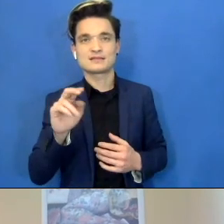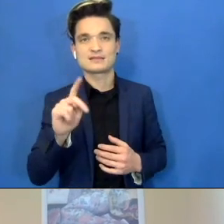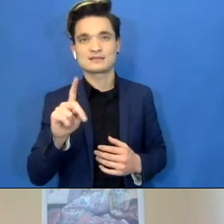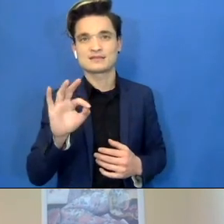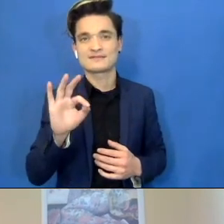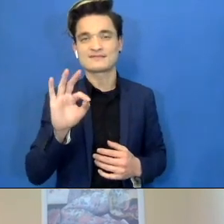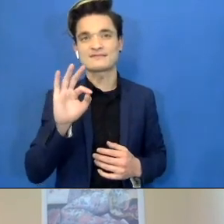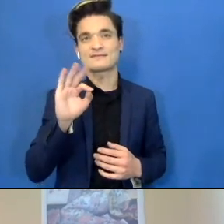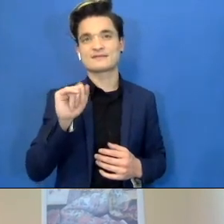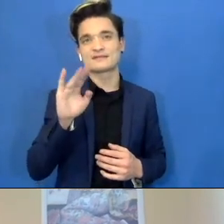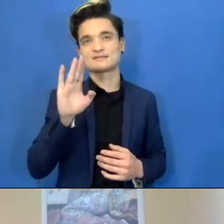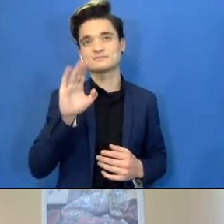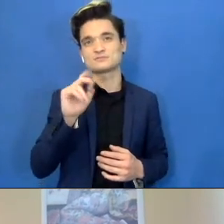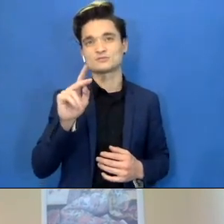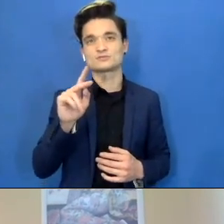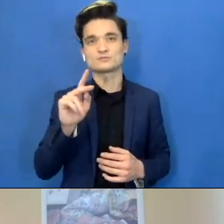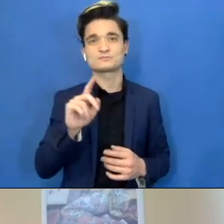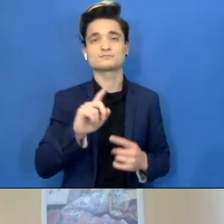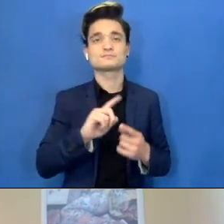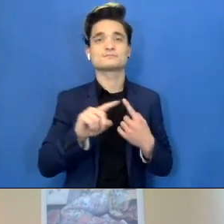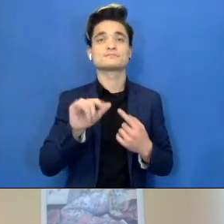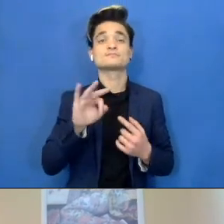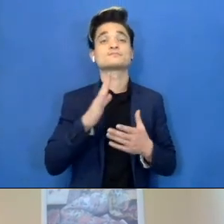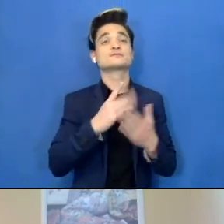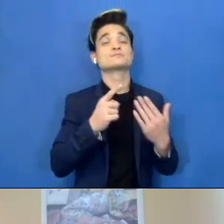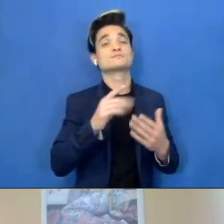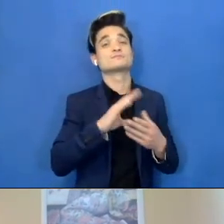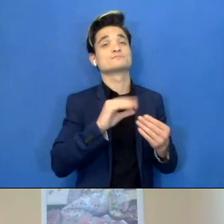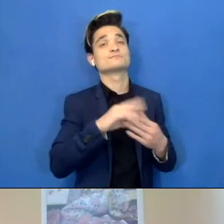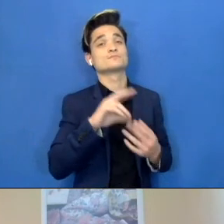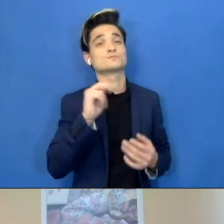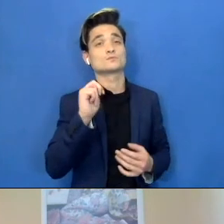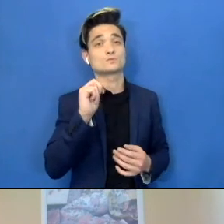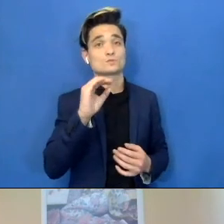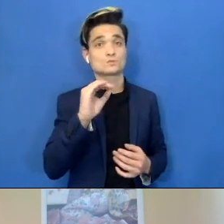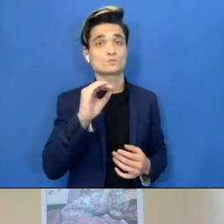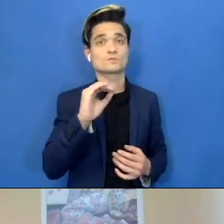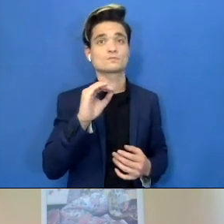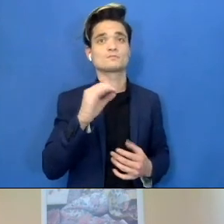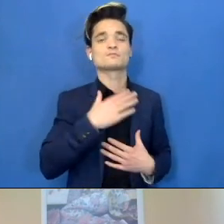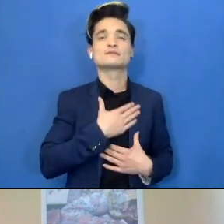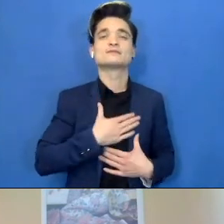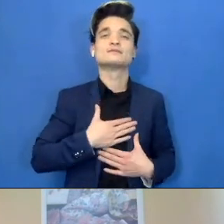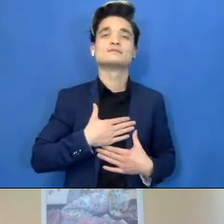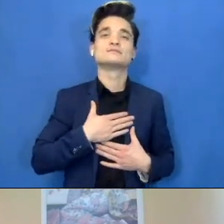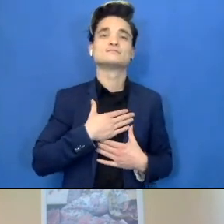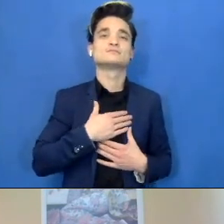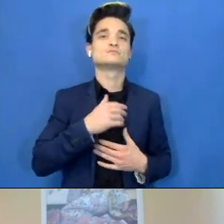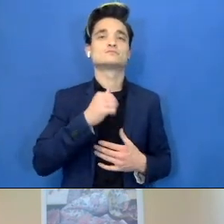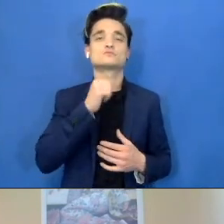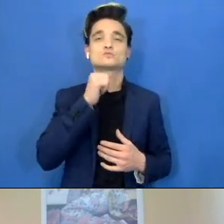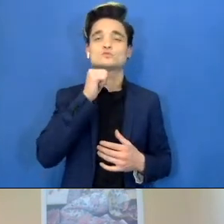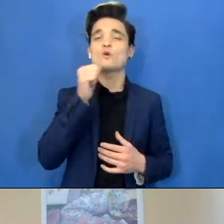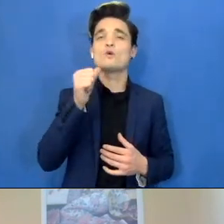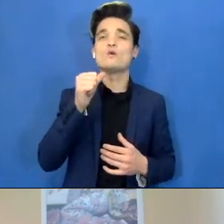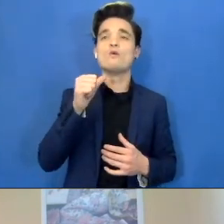If someone says no, if someone says, please don't touch my head, please don't touch my shoulder, it's none of your